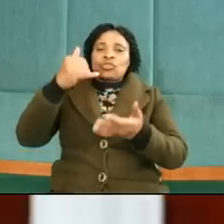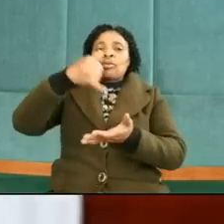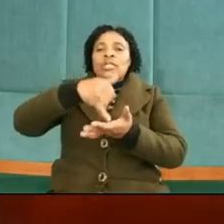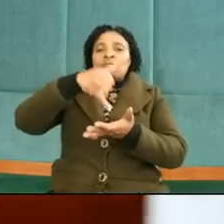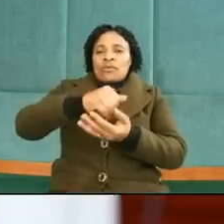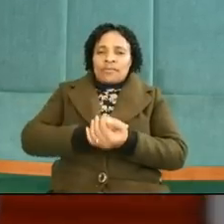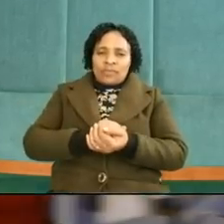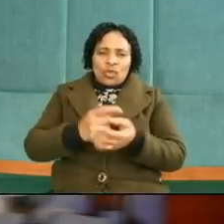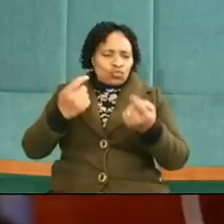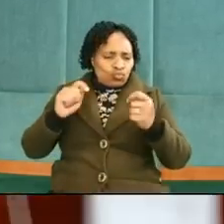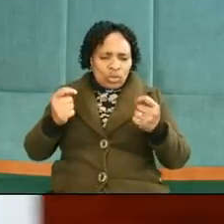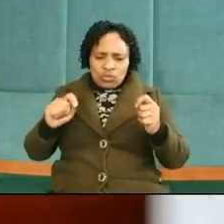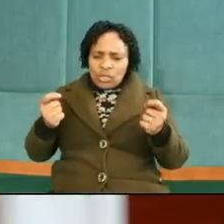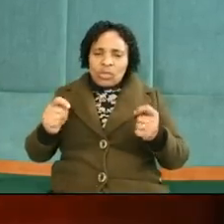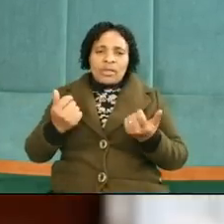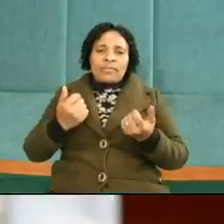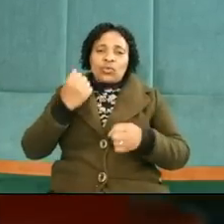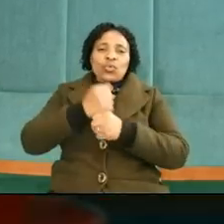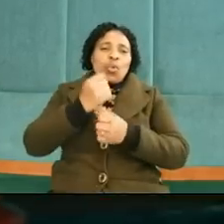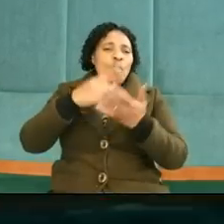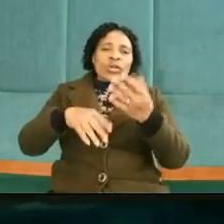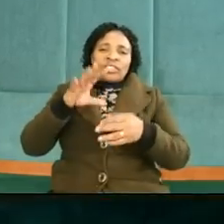Try. Do what Rahab did.